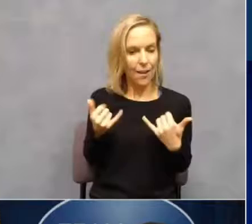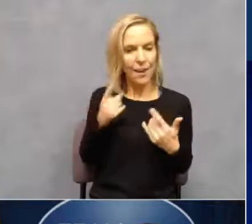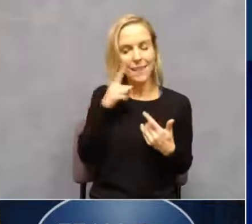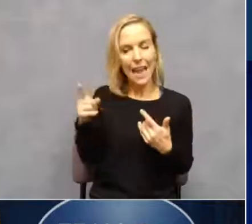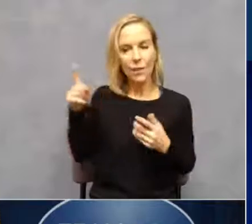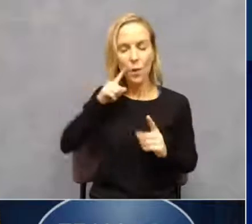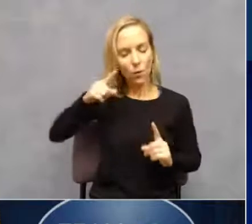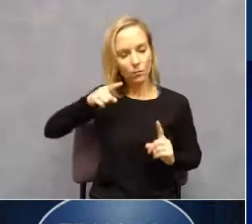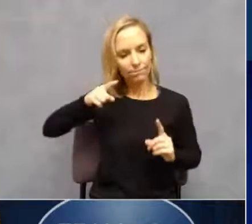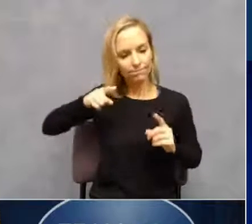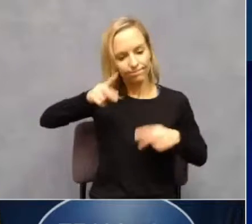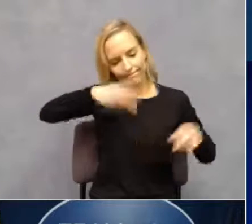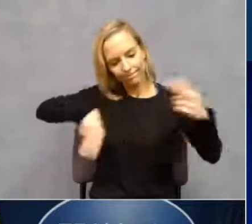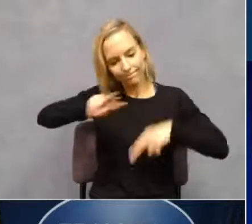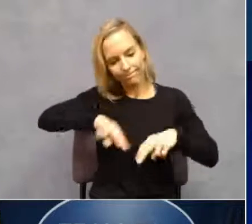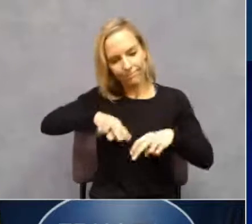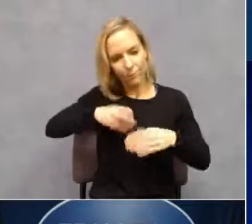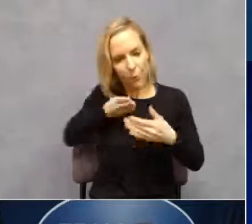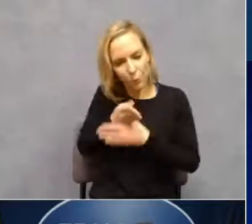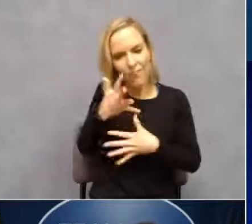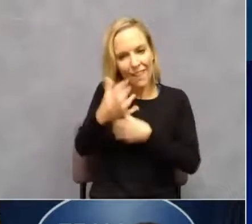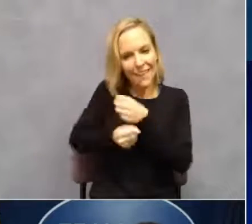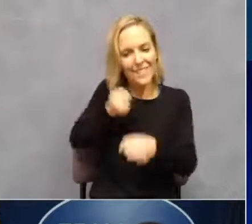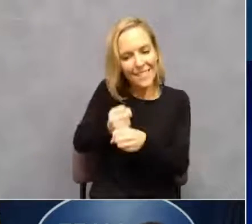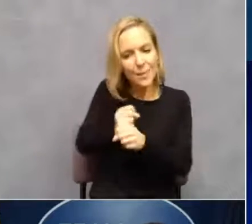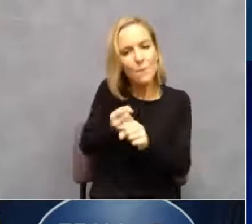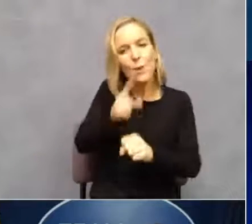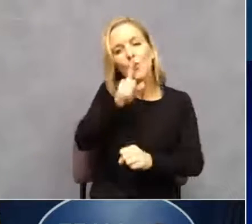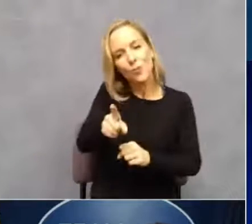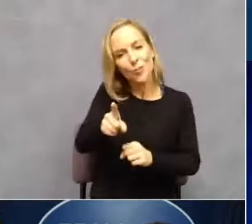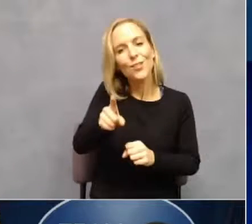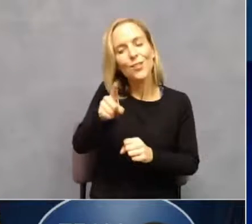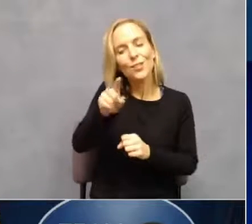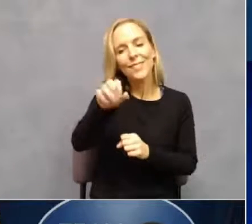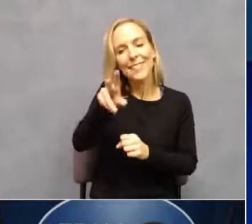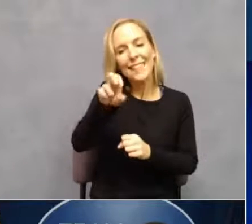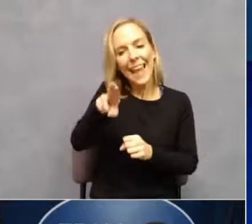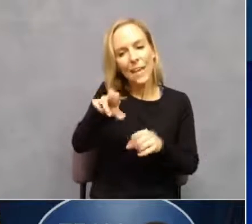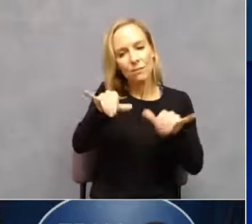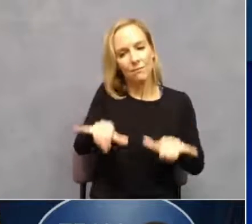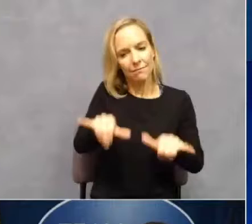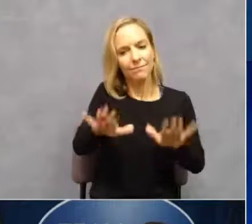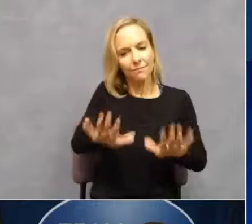5 years to make sure the cancer stays at bay, but we think we got it all.